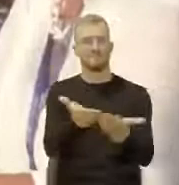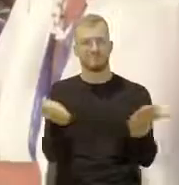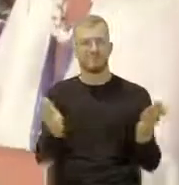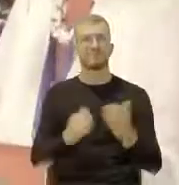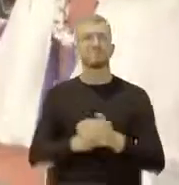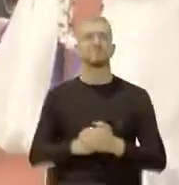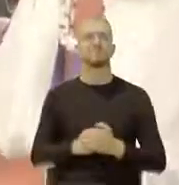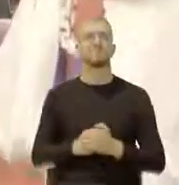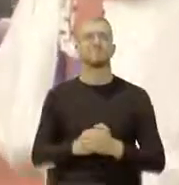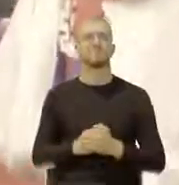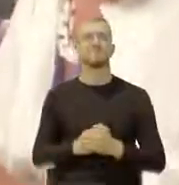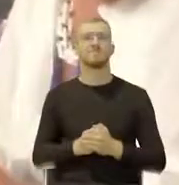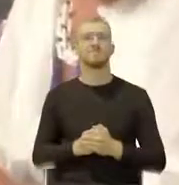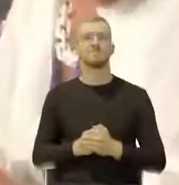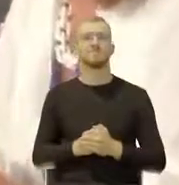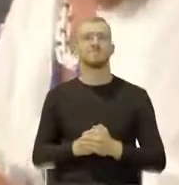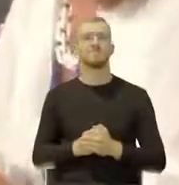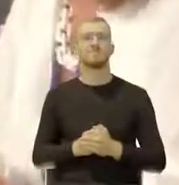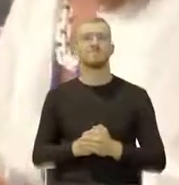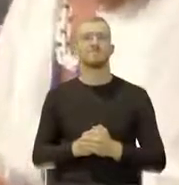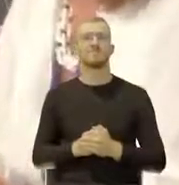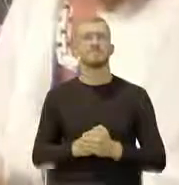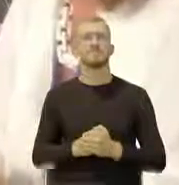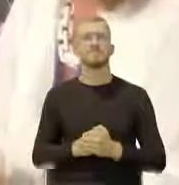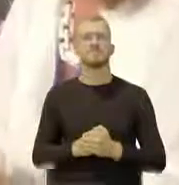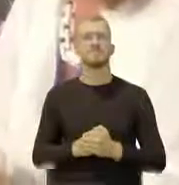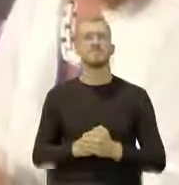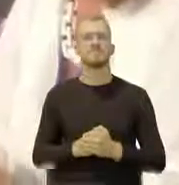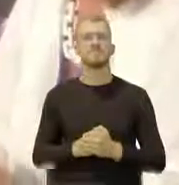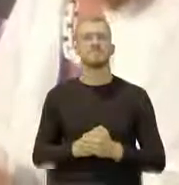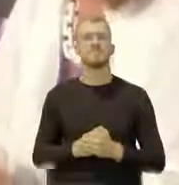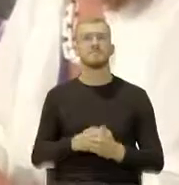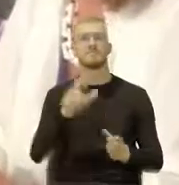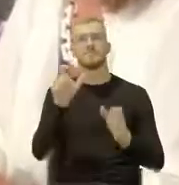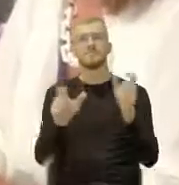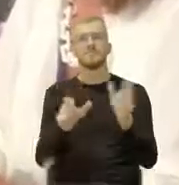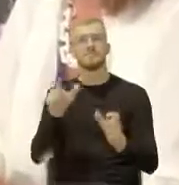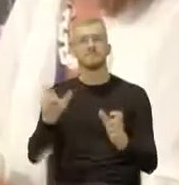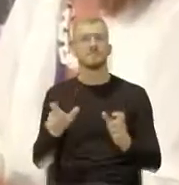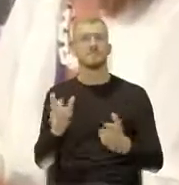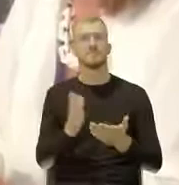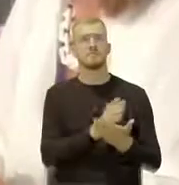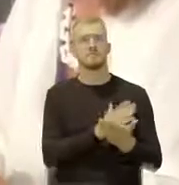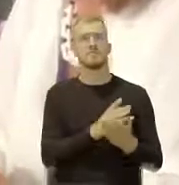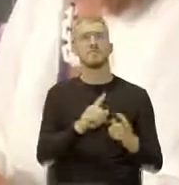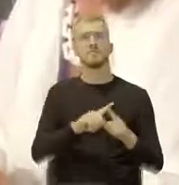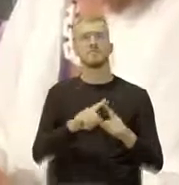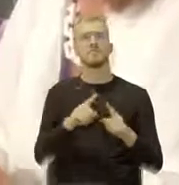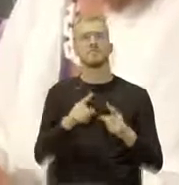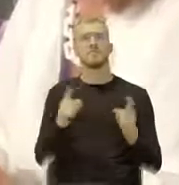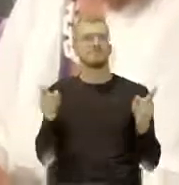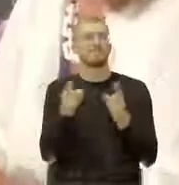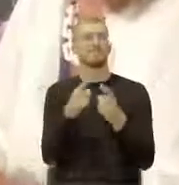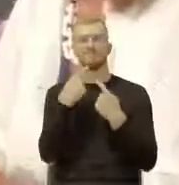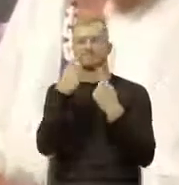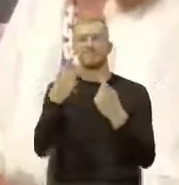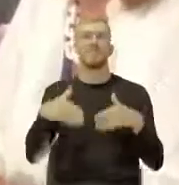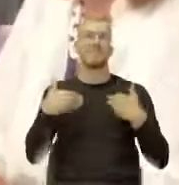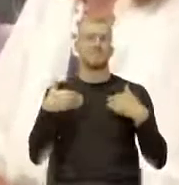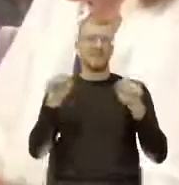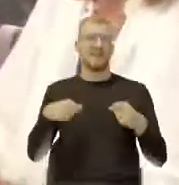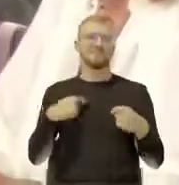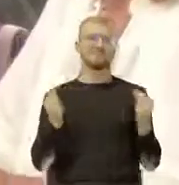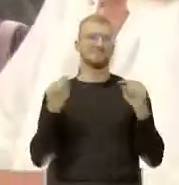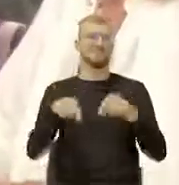start with. I'm very proud to be here working with all of you and having this great opportunity to follow up